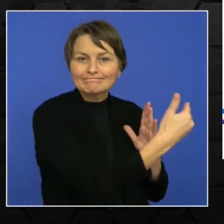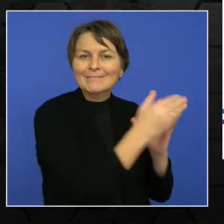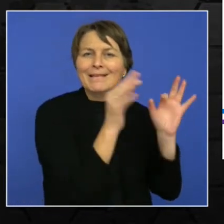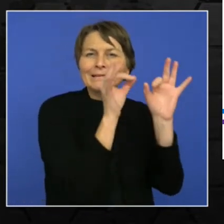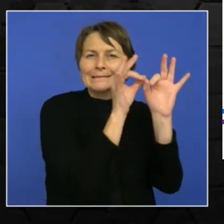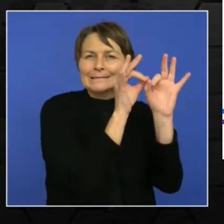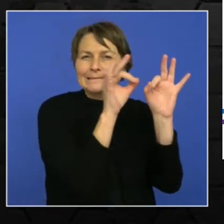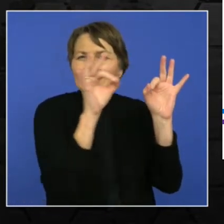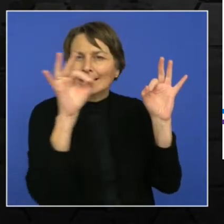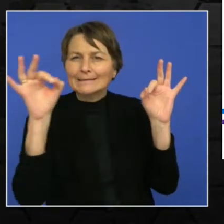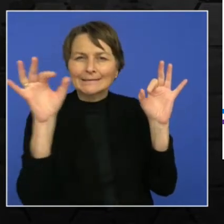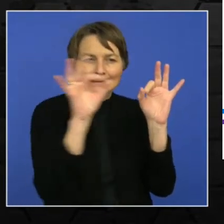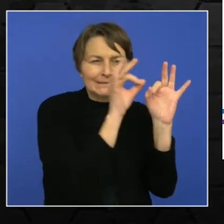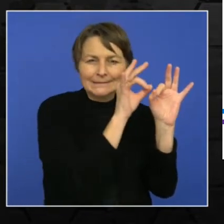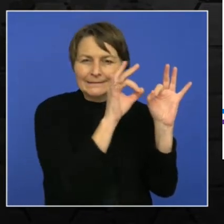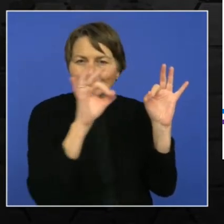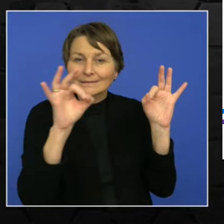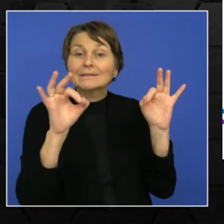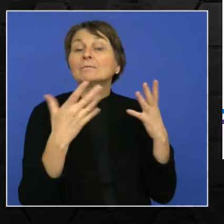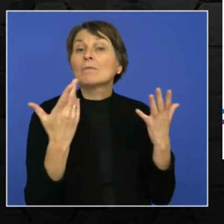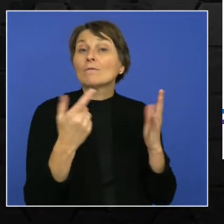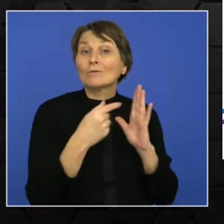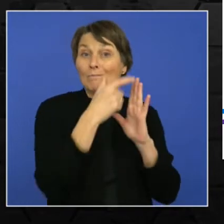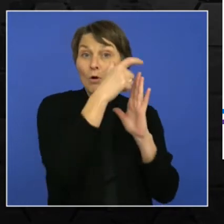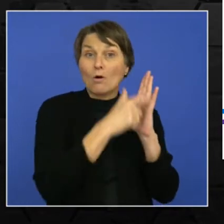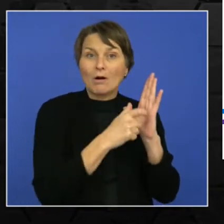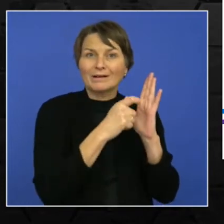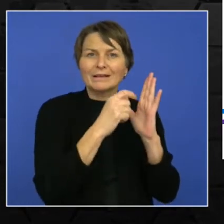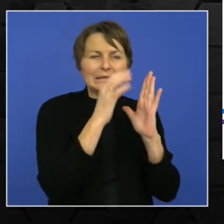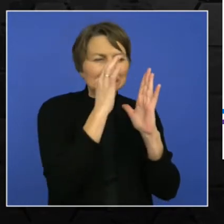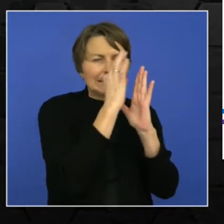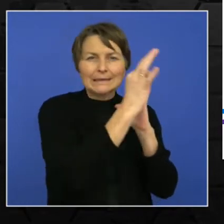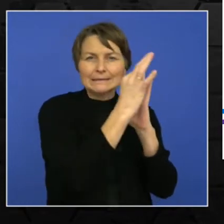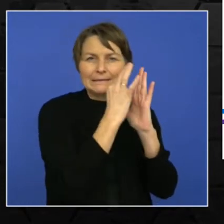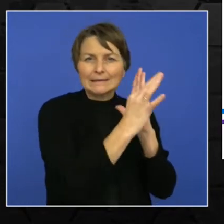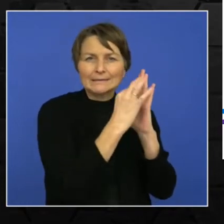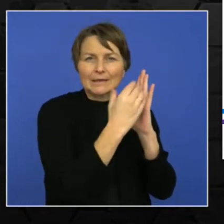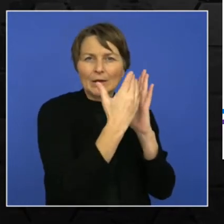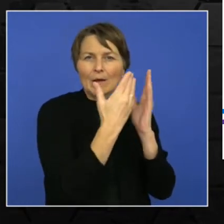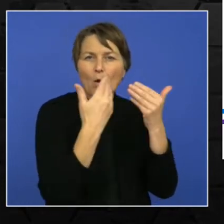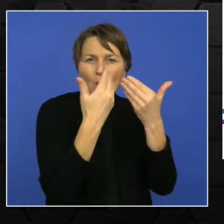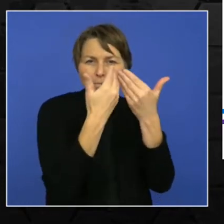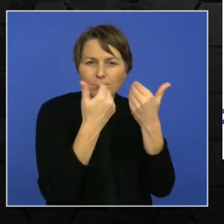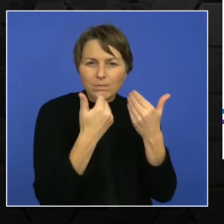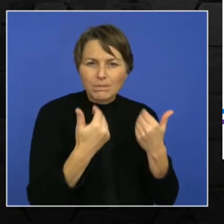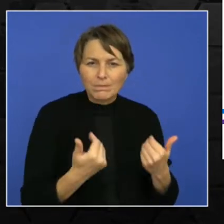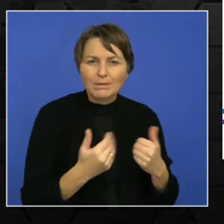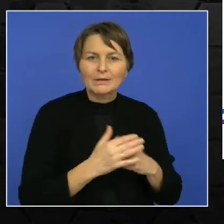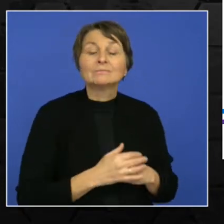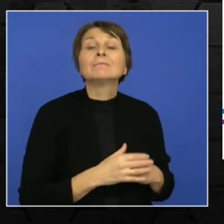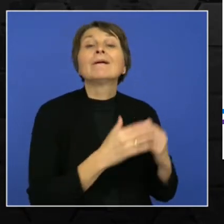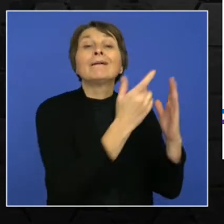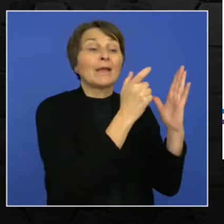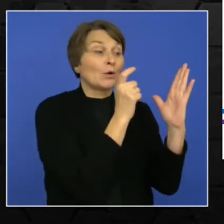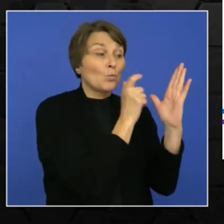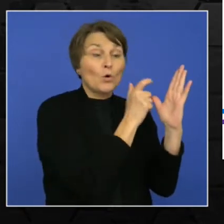you split it into sentences, and then you split those sentences into words. This is called